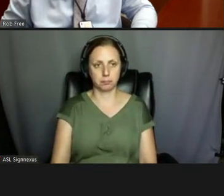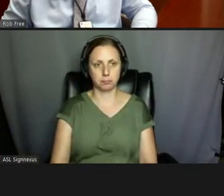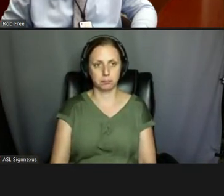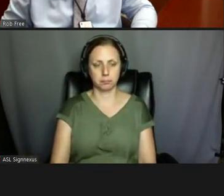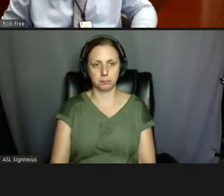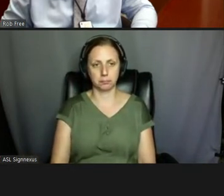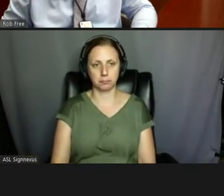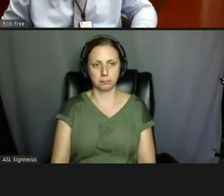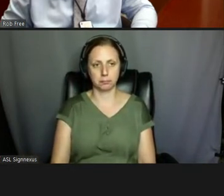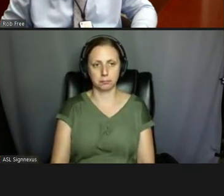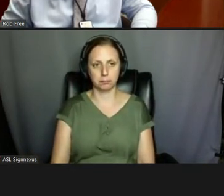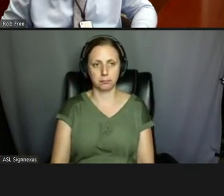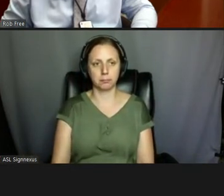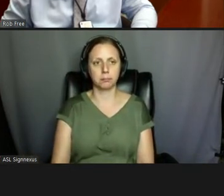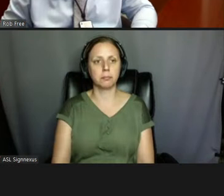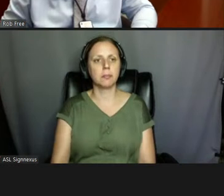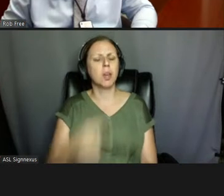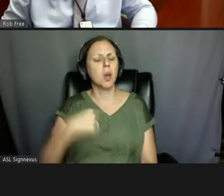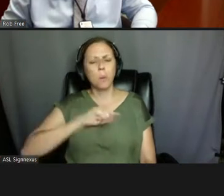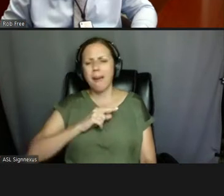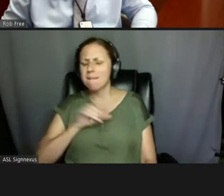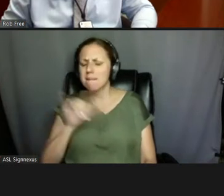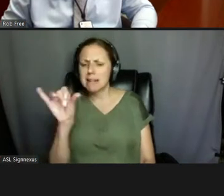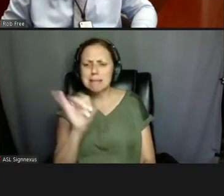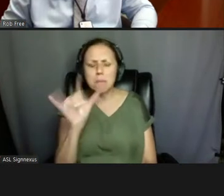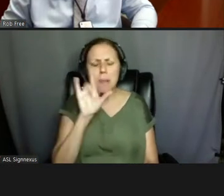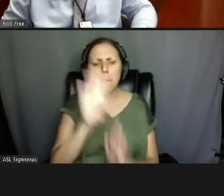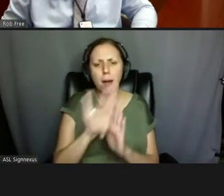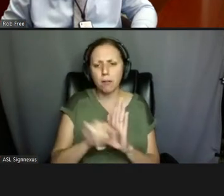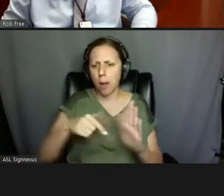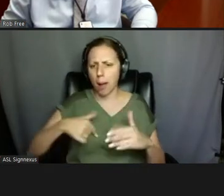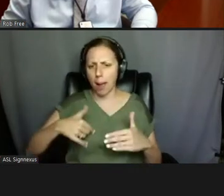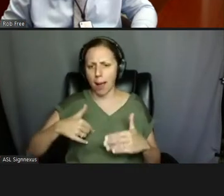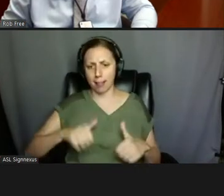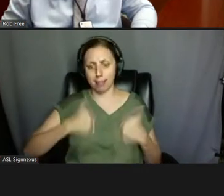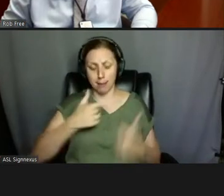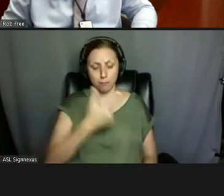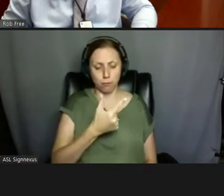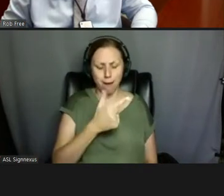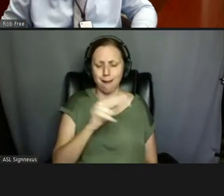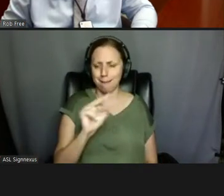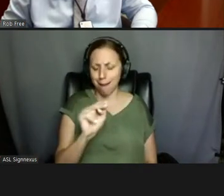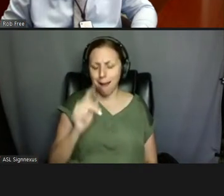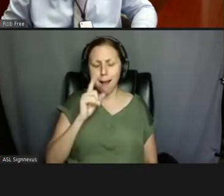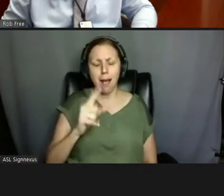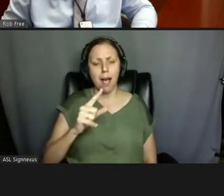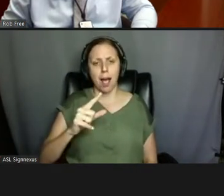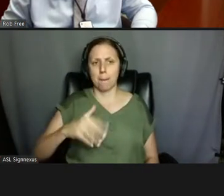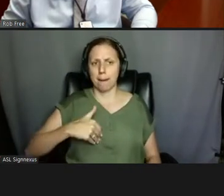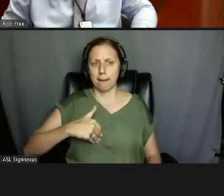So I live in Great Neck. I'm a young parent. I work in the city, so I commute to the city every